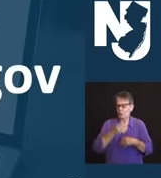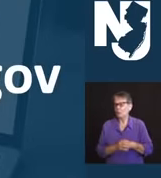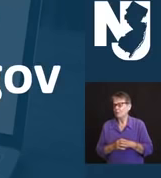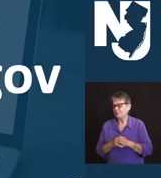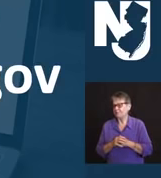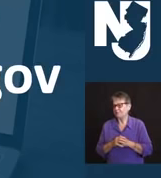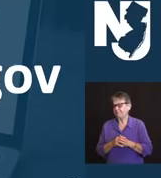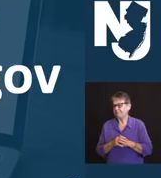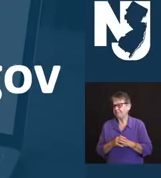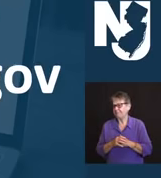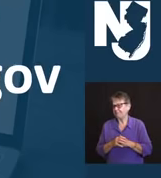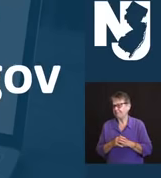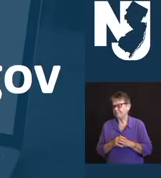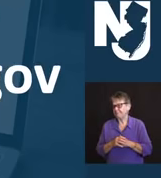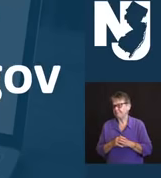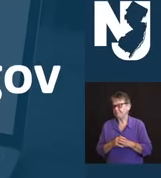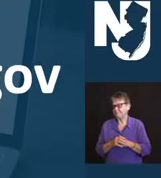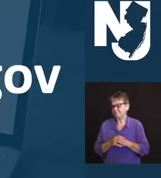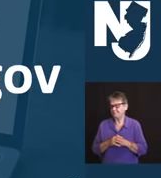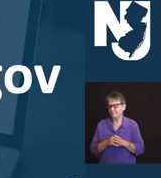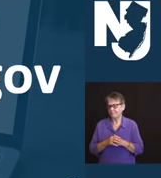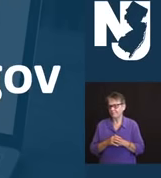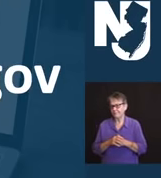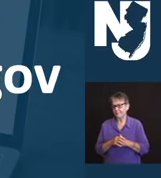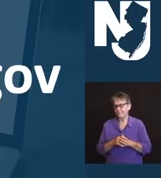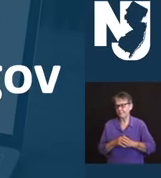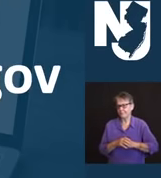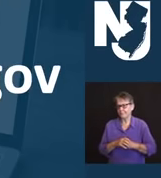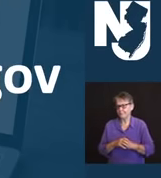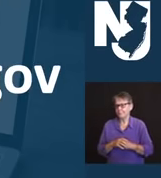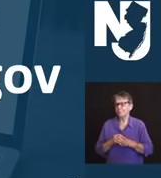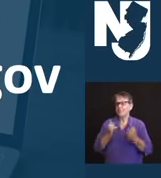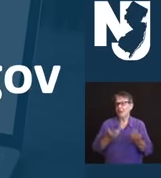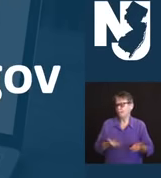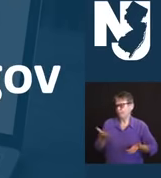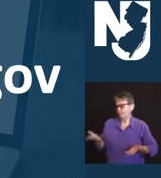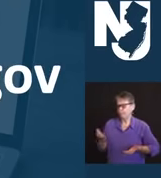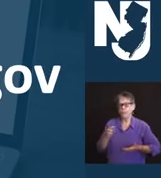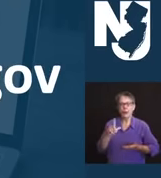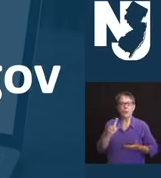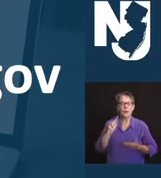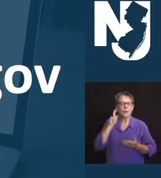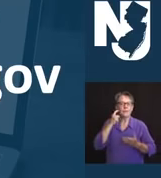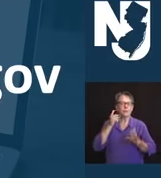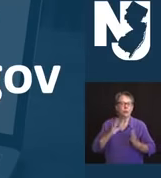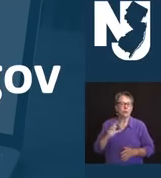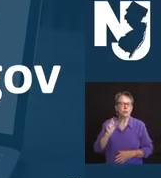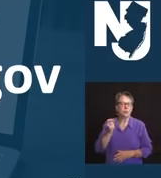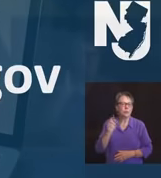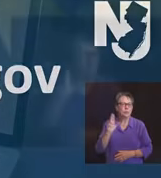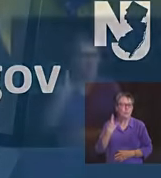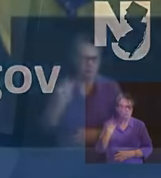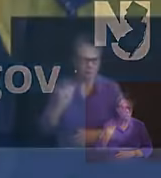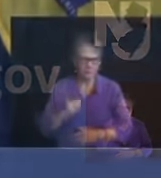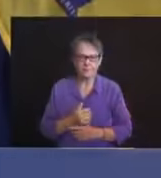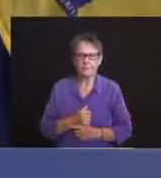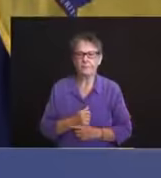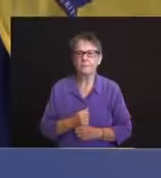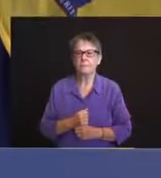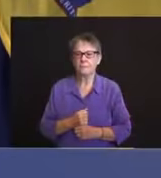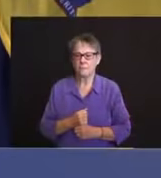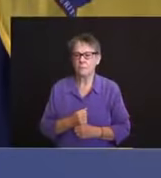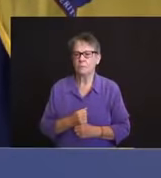my partner in government, the extraordinary Lieutenant Governor of the great state of New Jersey and the Commissioner of the Department of Community Affairs. Please